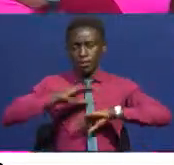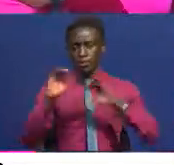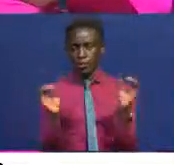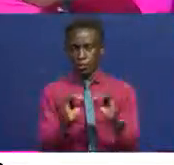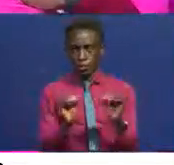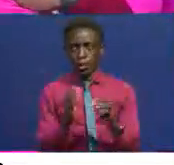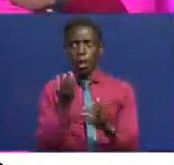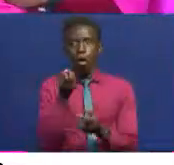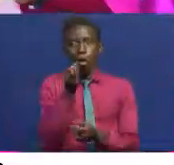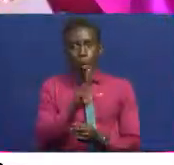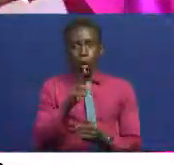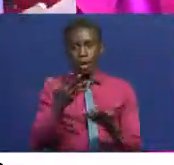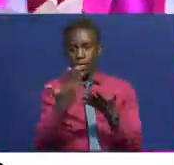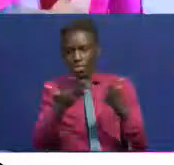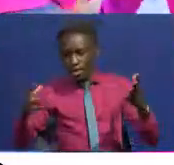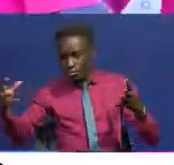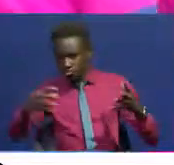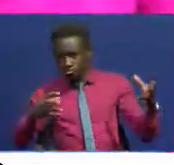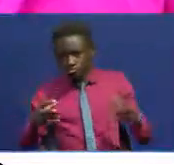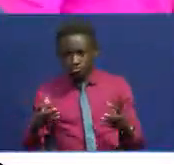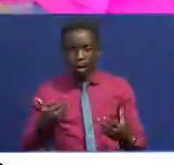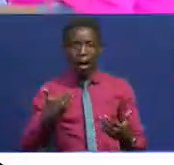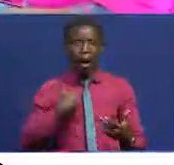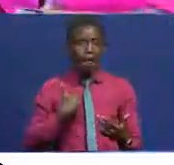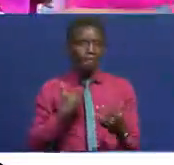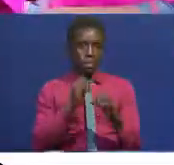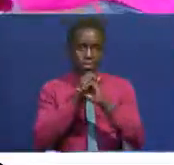spare parts. The International Women in Engineering Day